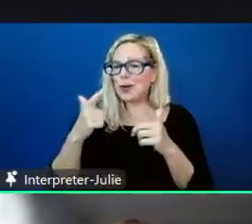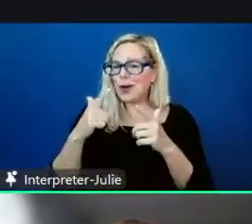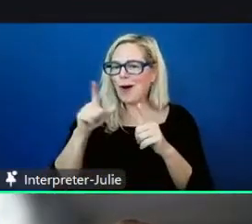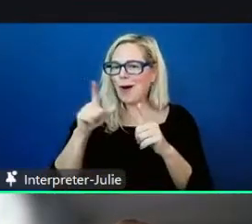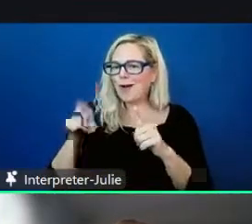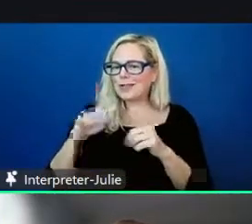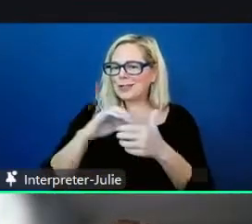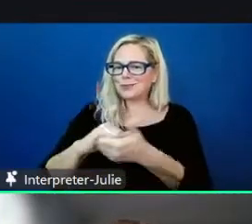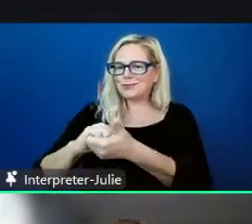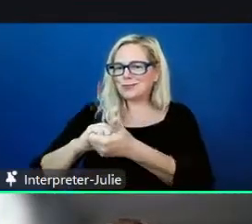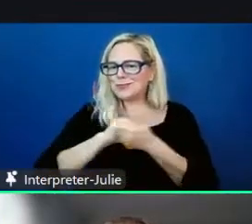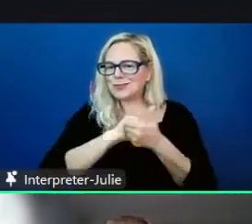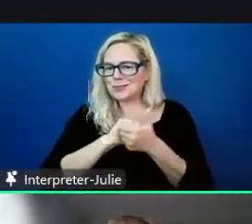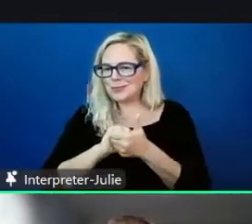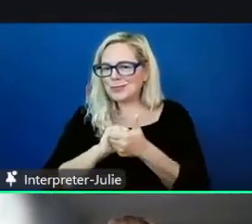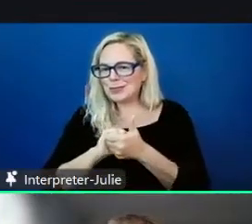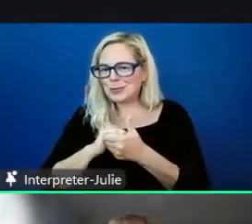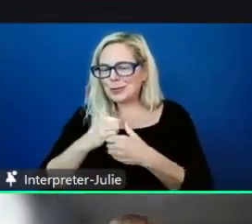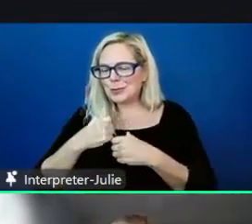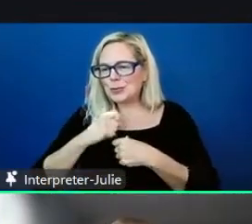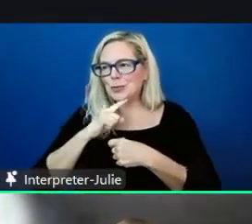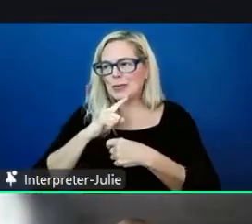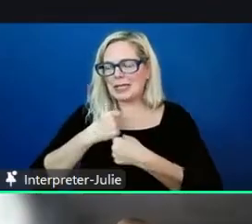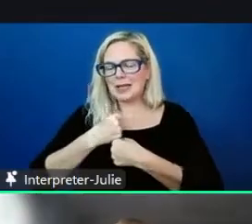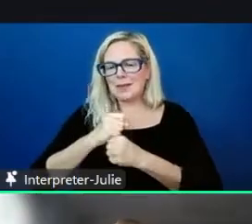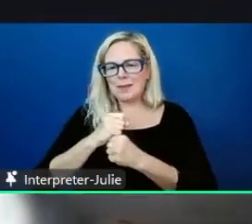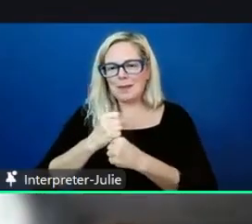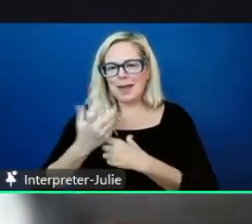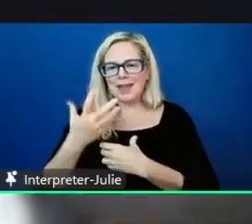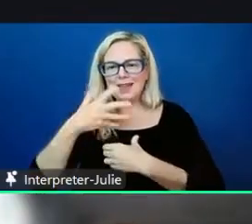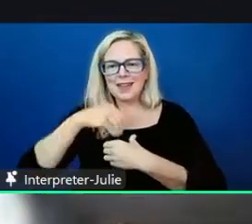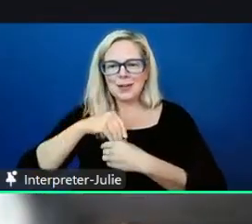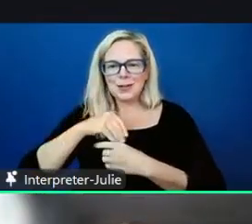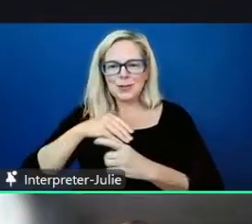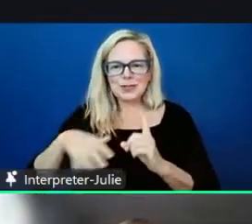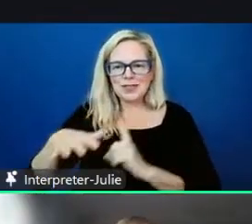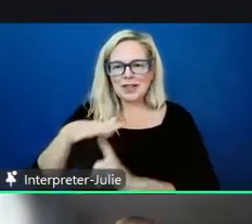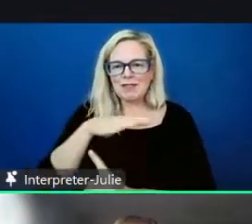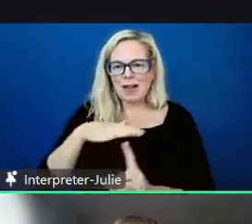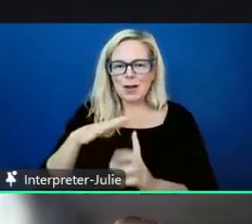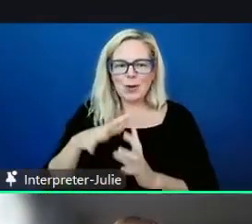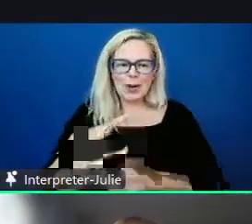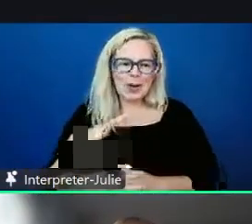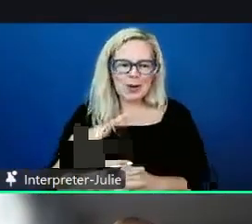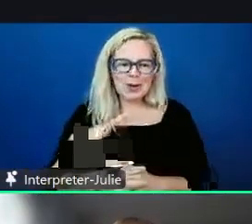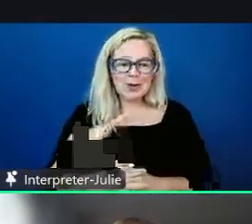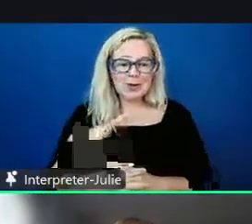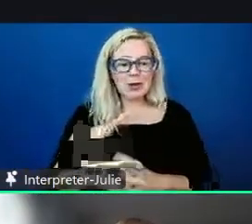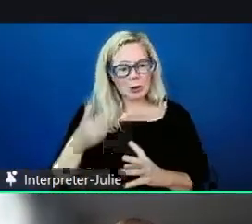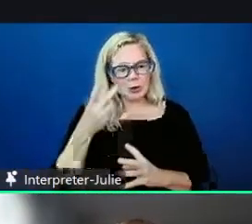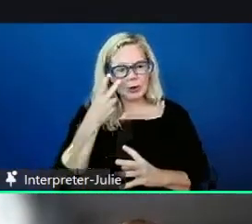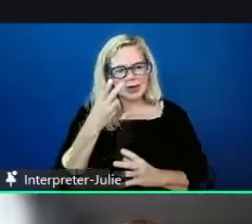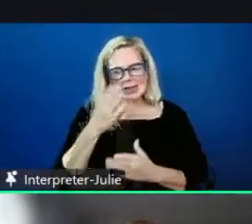inclusive culture and environment. And so these were just some of the other booths that were there.